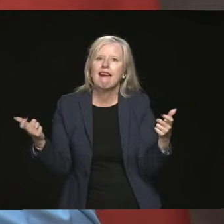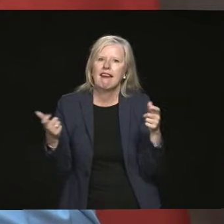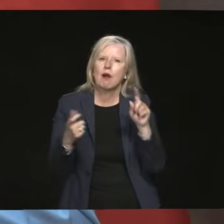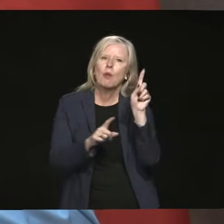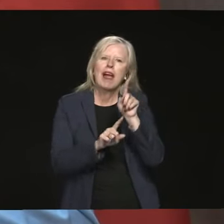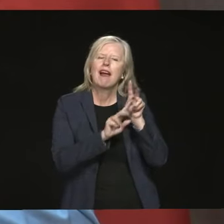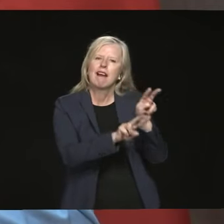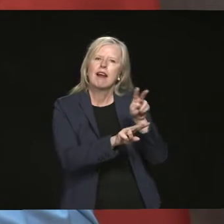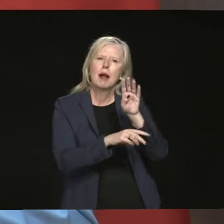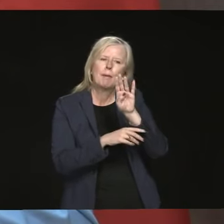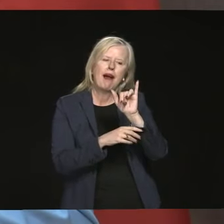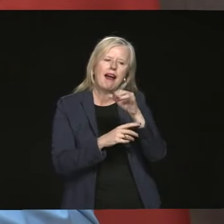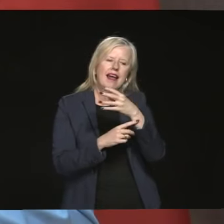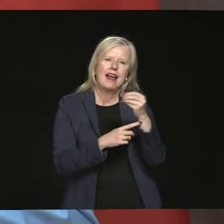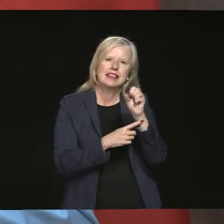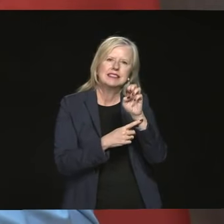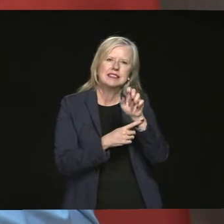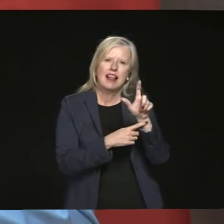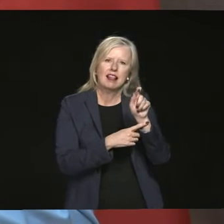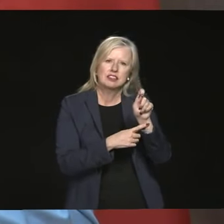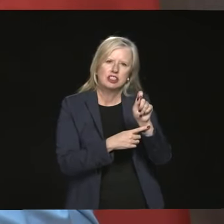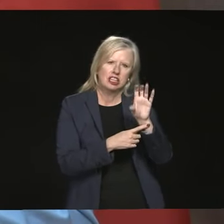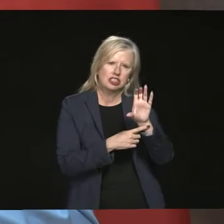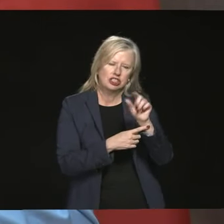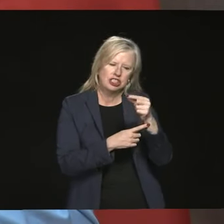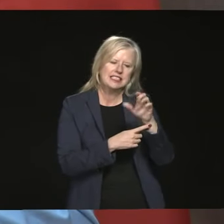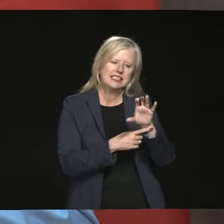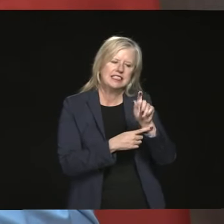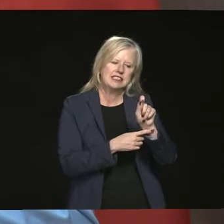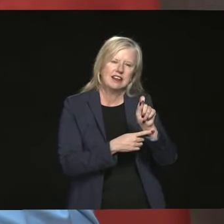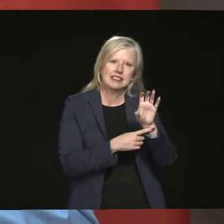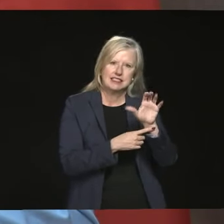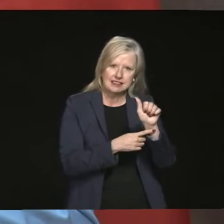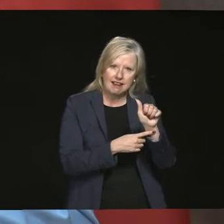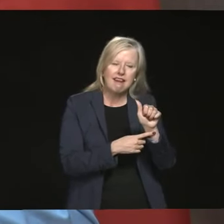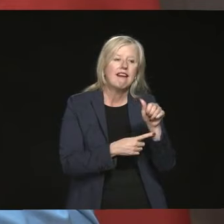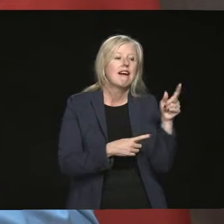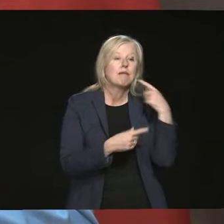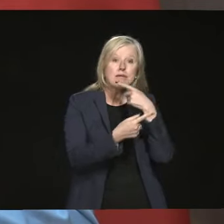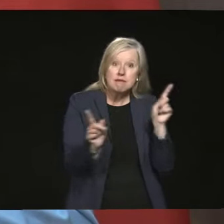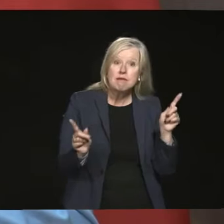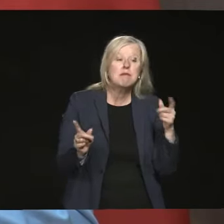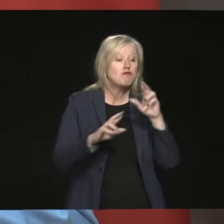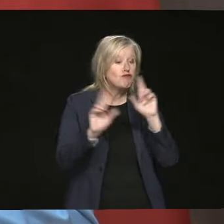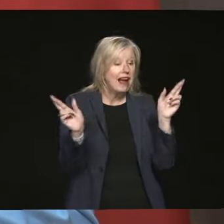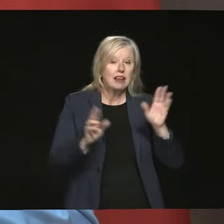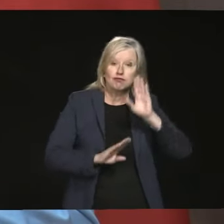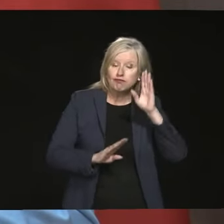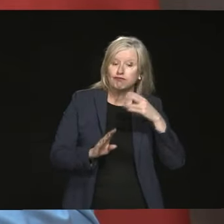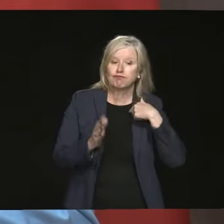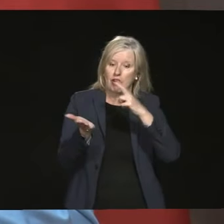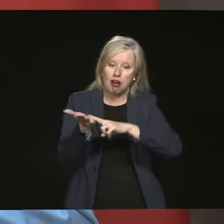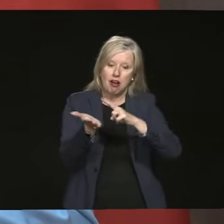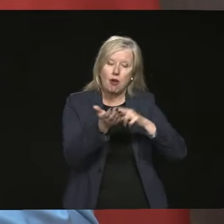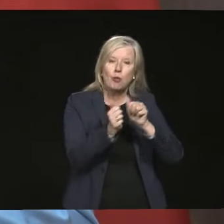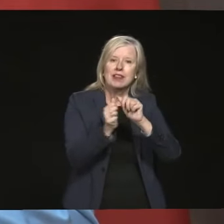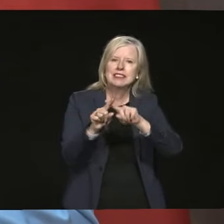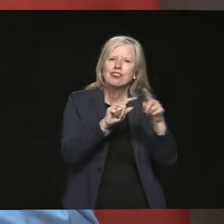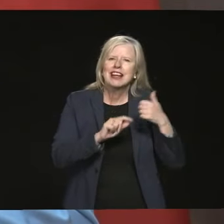buyandsell.gc.ca. Through this call to action, we have signed contracts with suppliers like Geometric